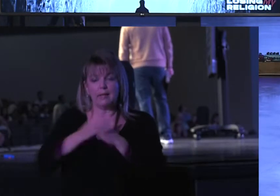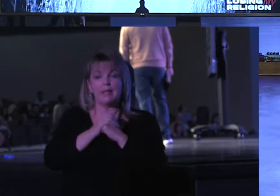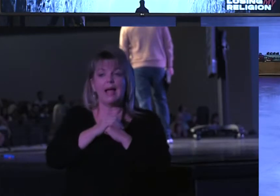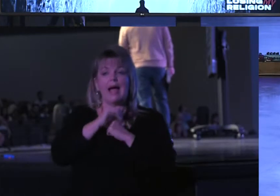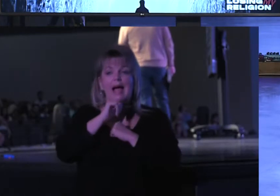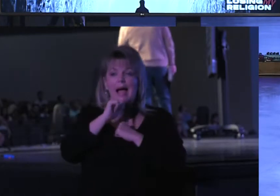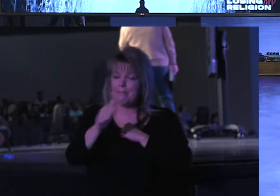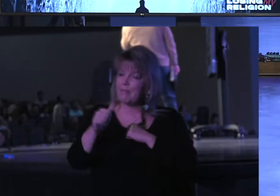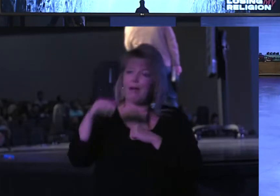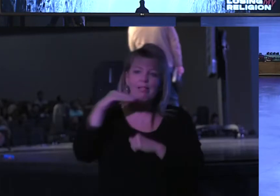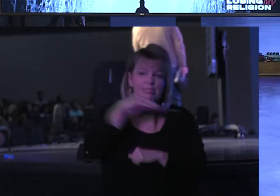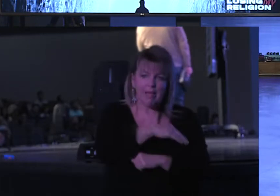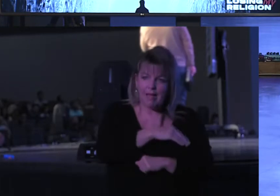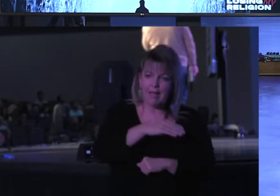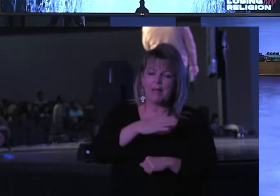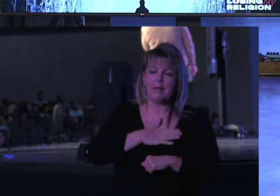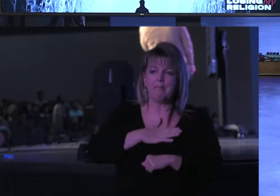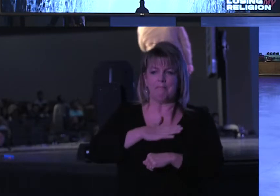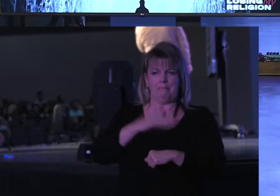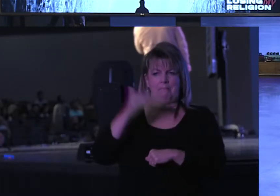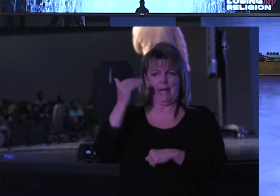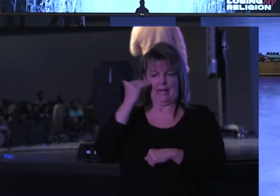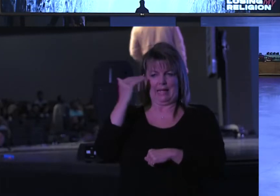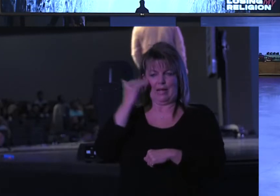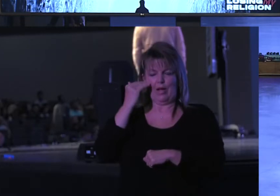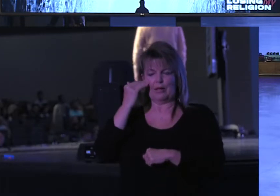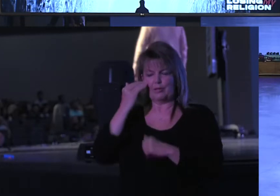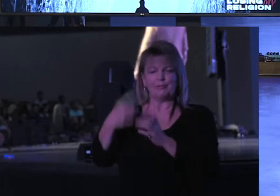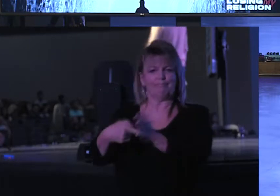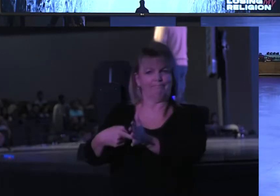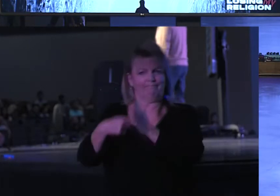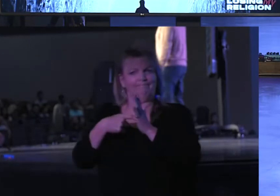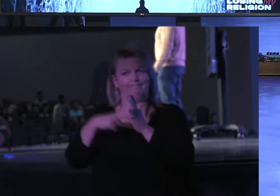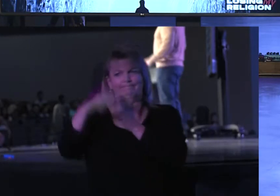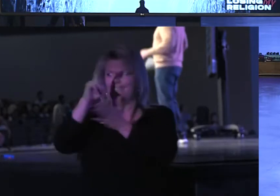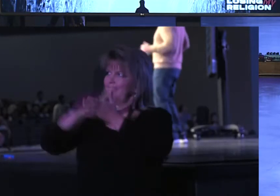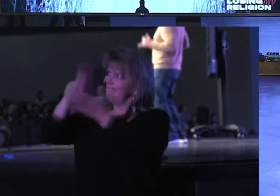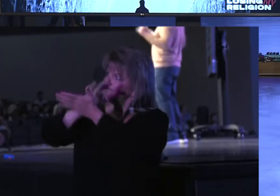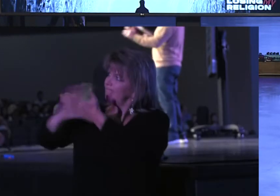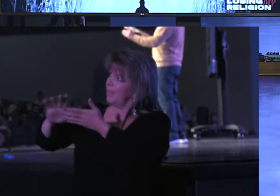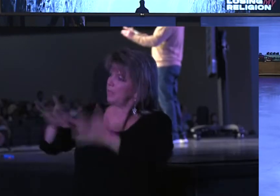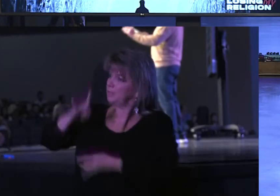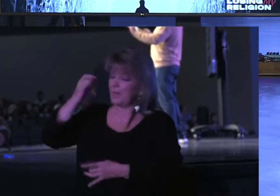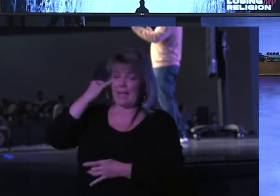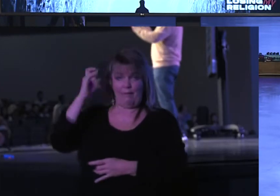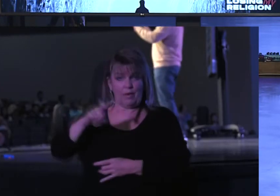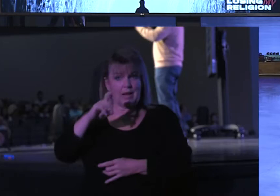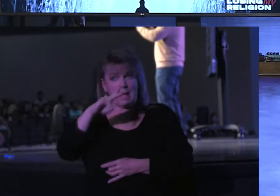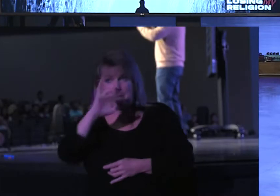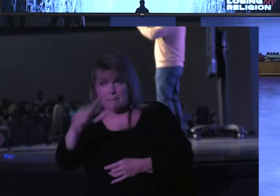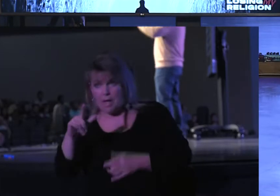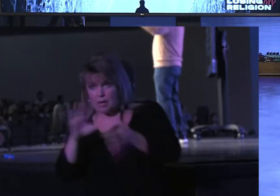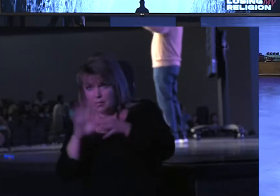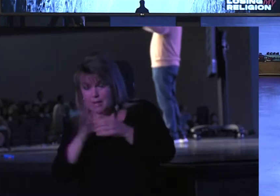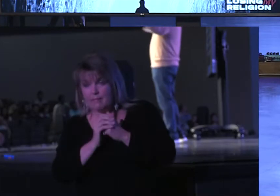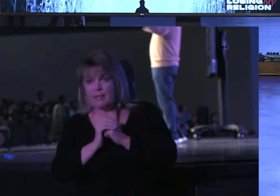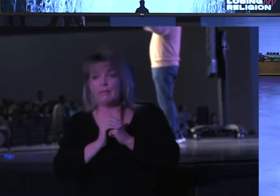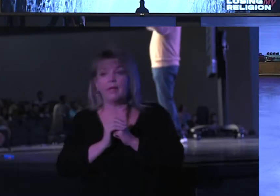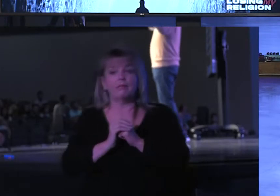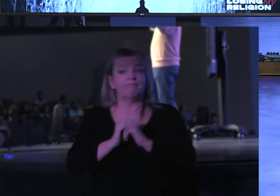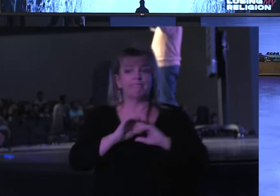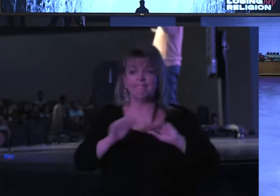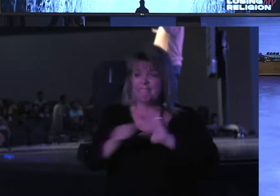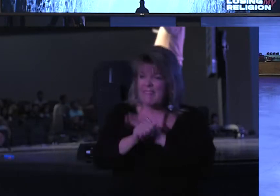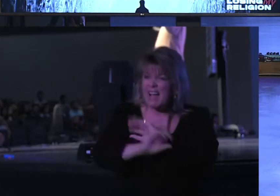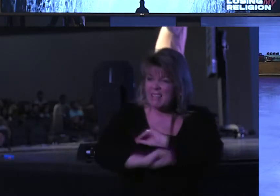am not lying. My conscience bears me witness in the Holy Spirit. So if we ever needed Paul to say, listen, I got nothing to